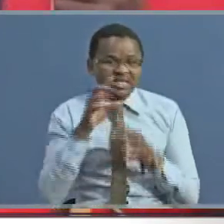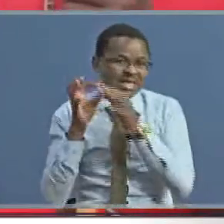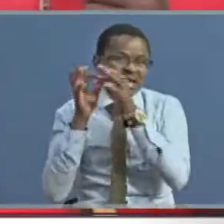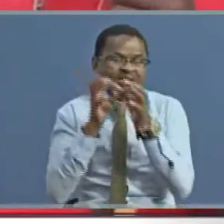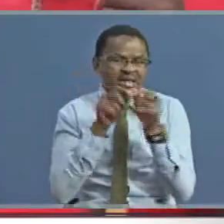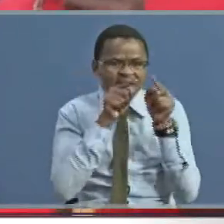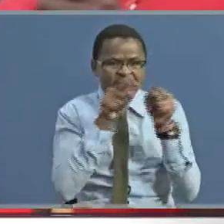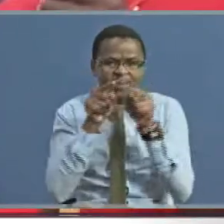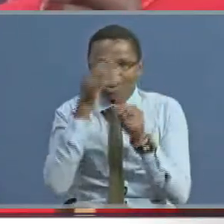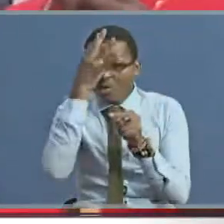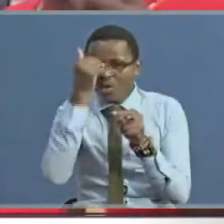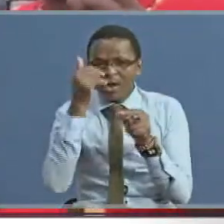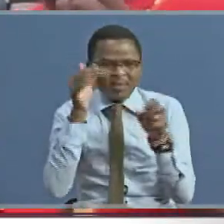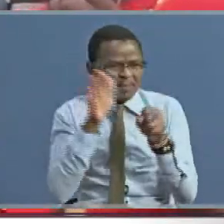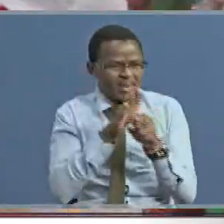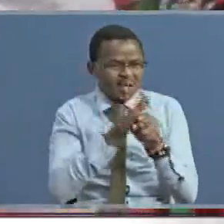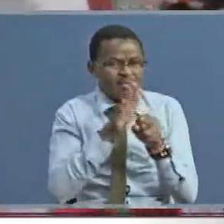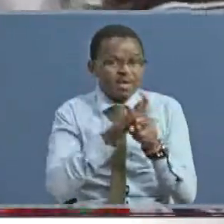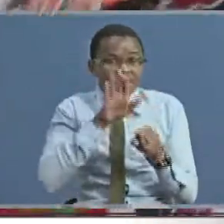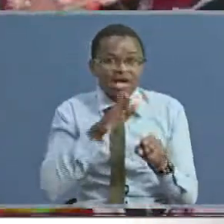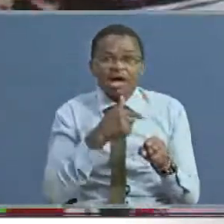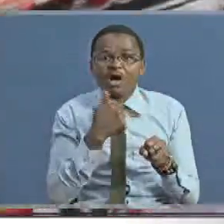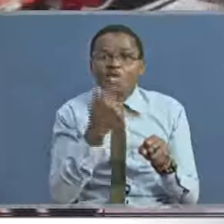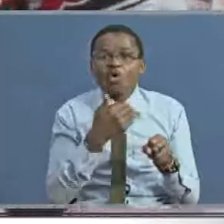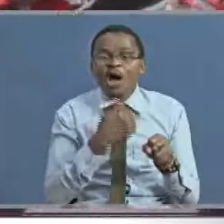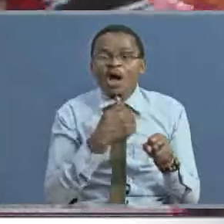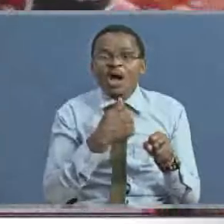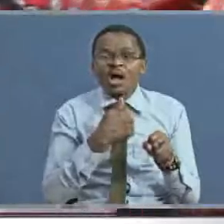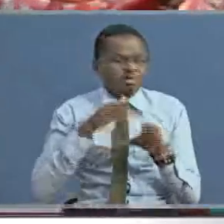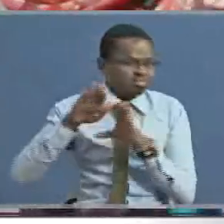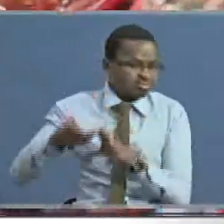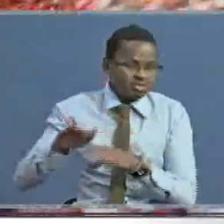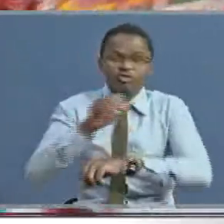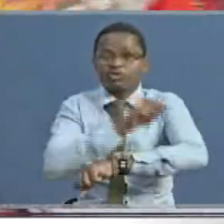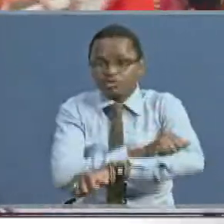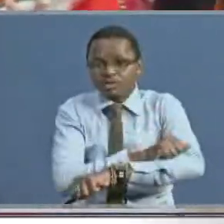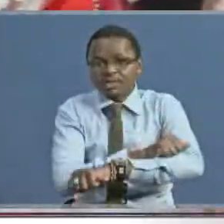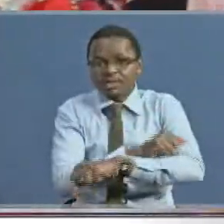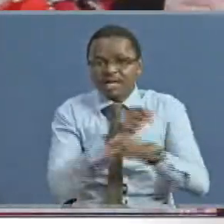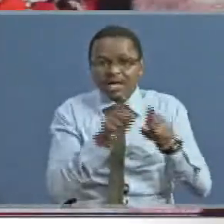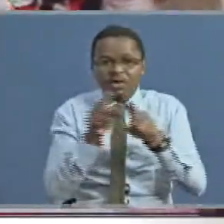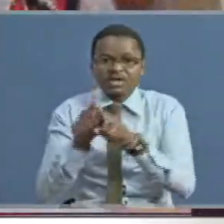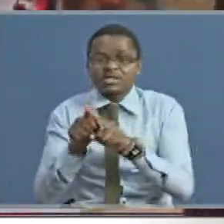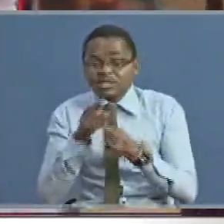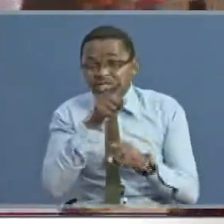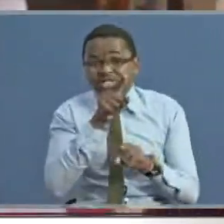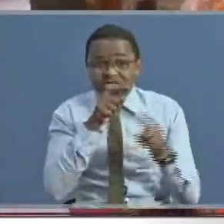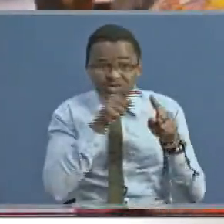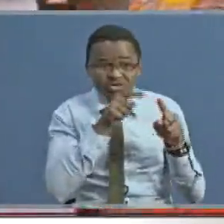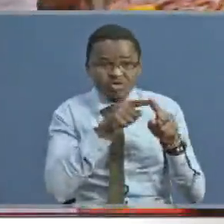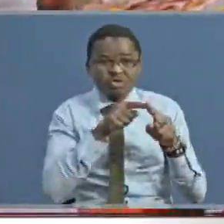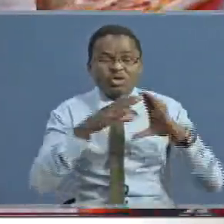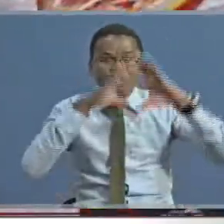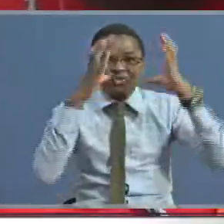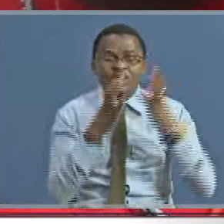are to blame for the alarming numbers of girl children who have been compelled to drop out of school as a result of submission to the